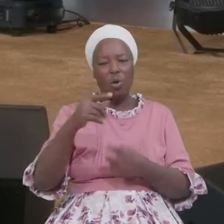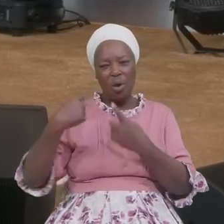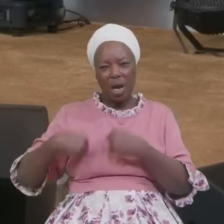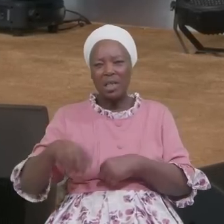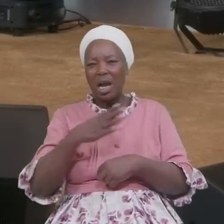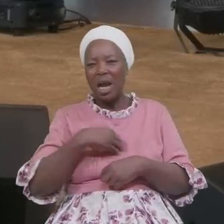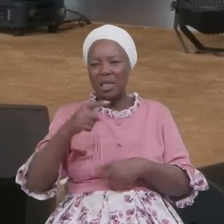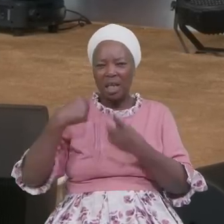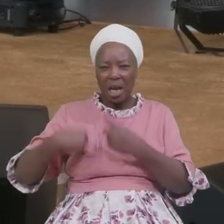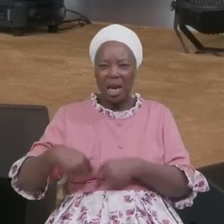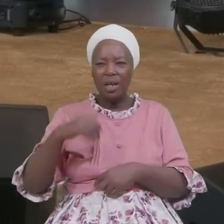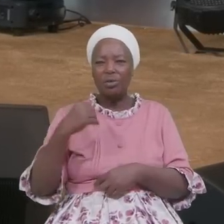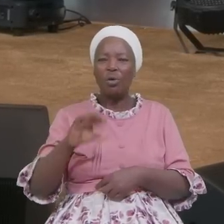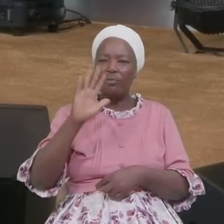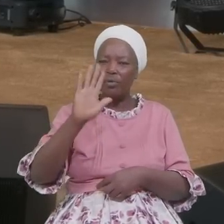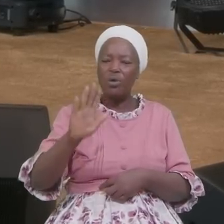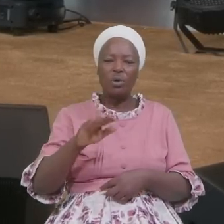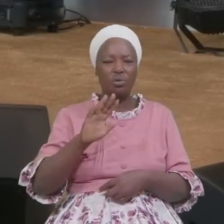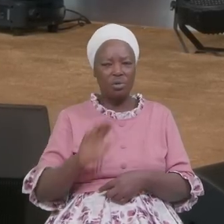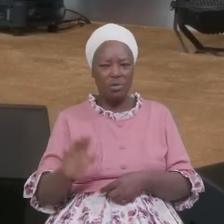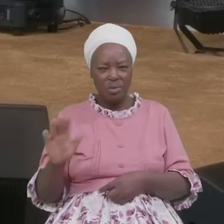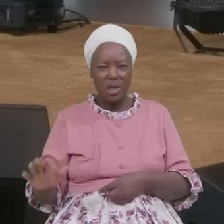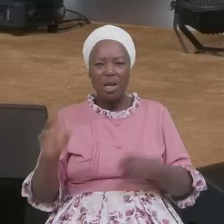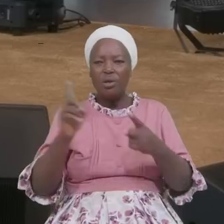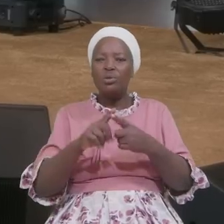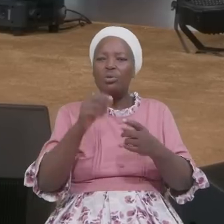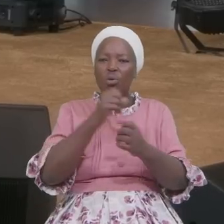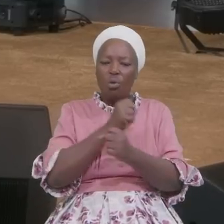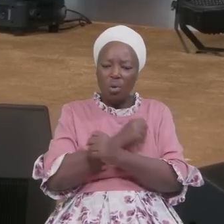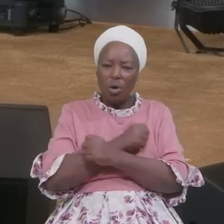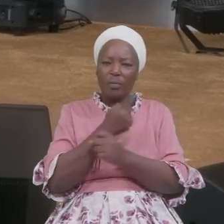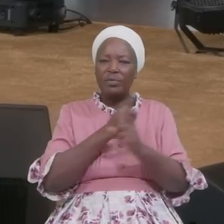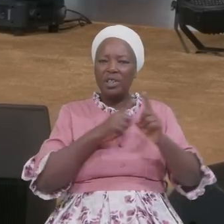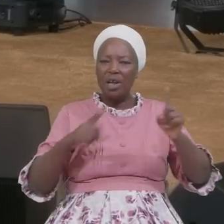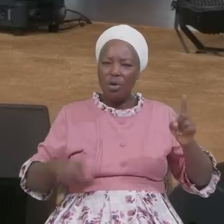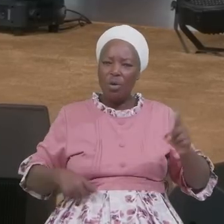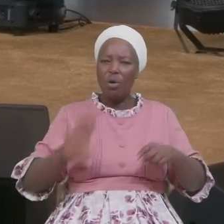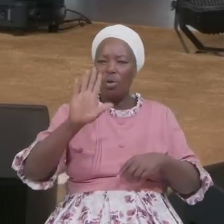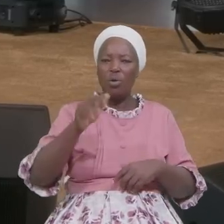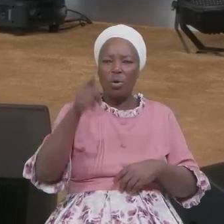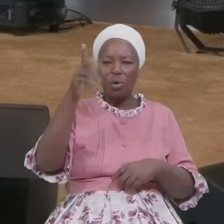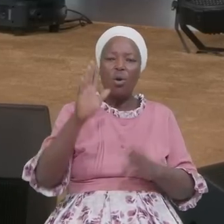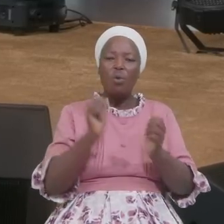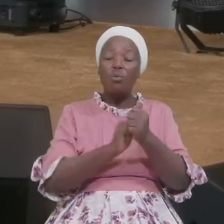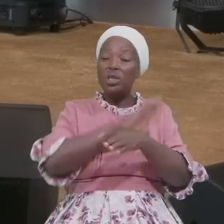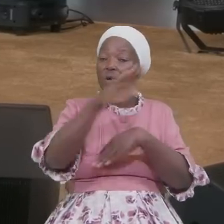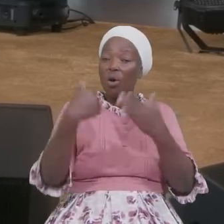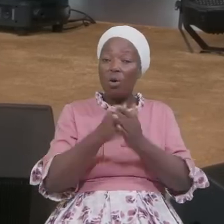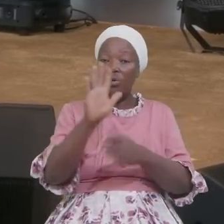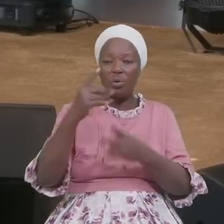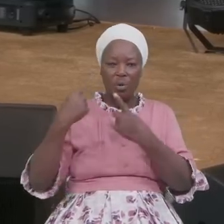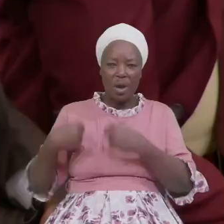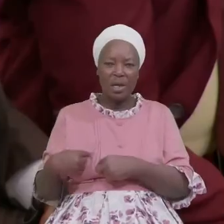the heart of thy seed, to love the Lord thy God with all thine